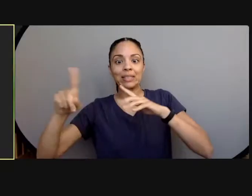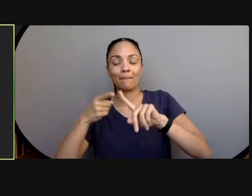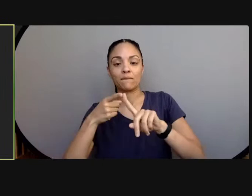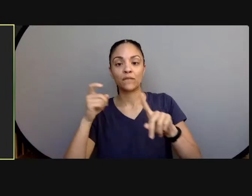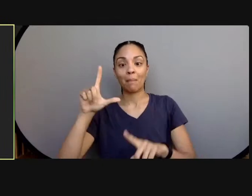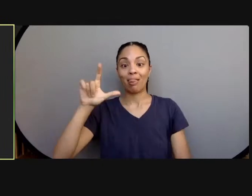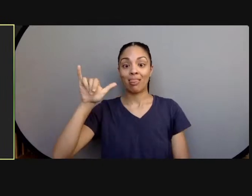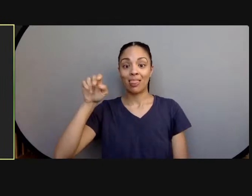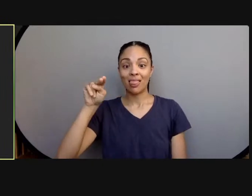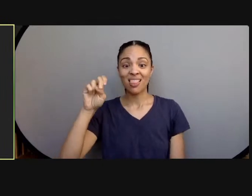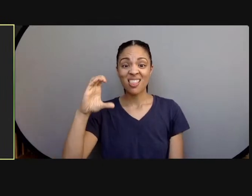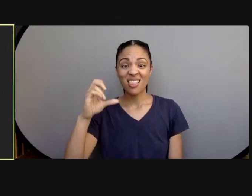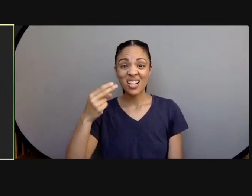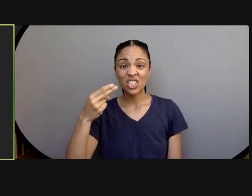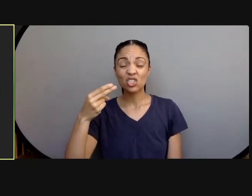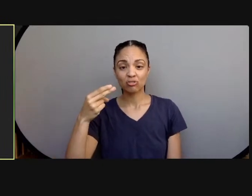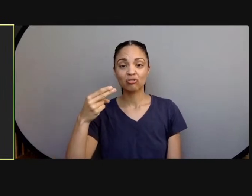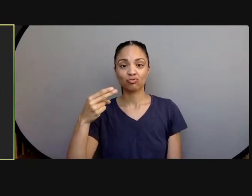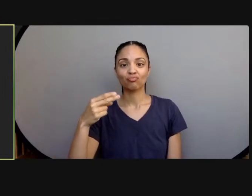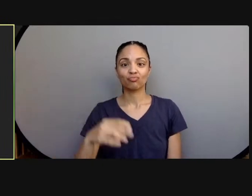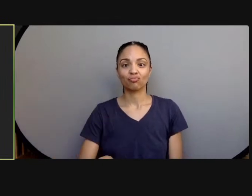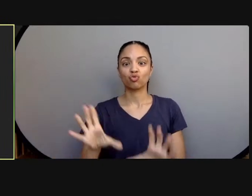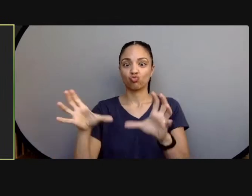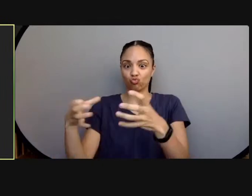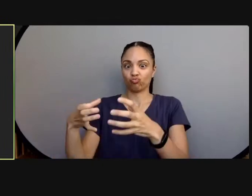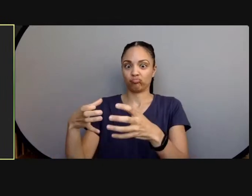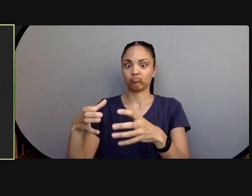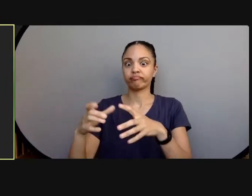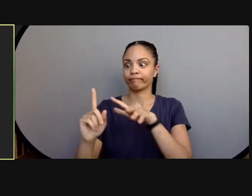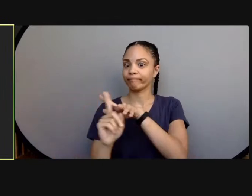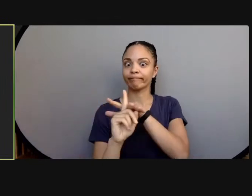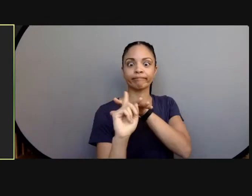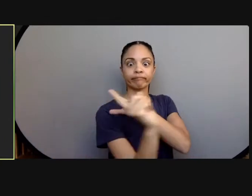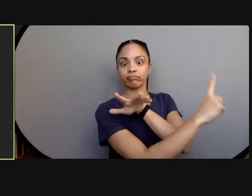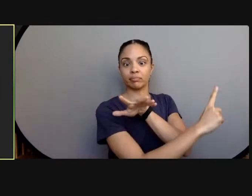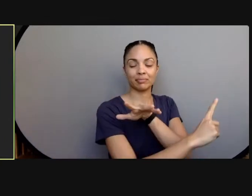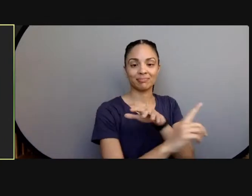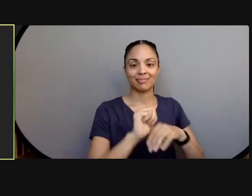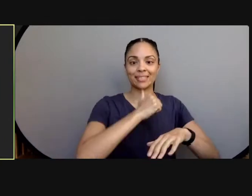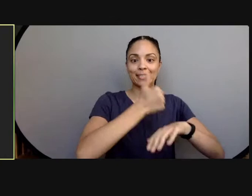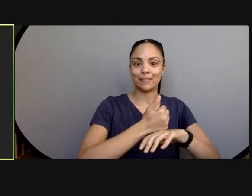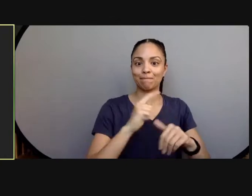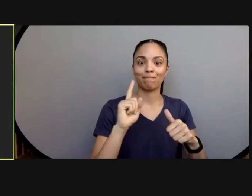since. So long story short, maybe 200 years ago, how I got here.